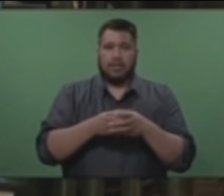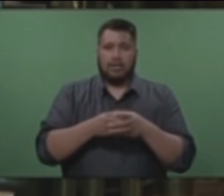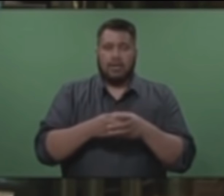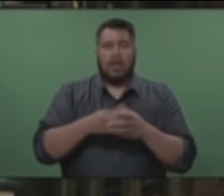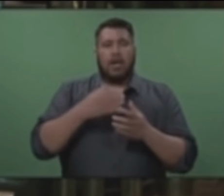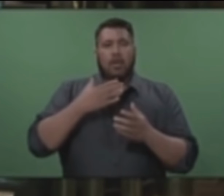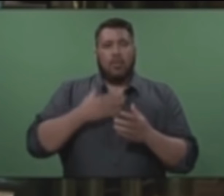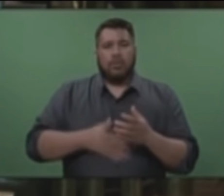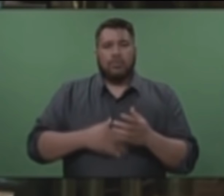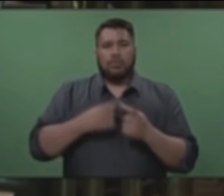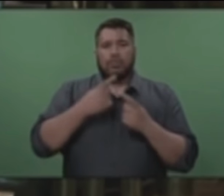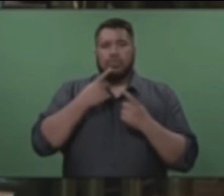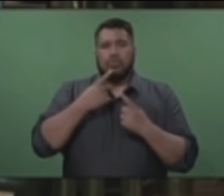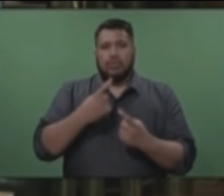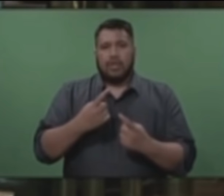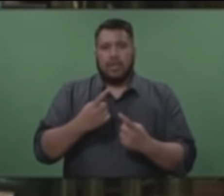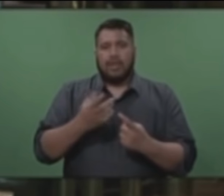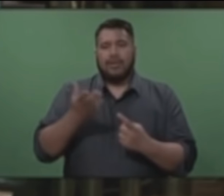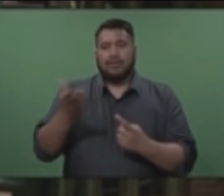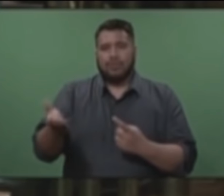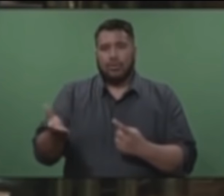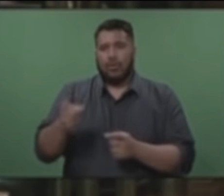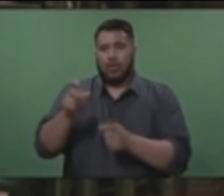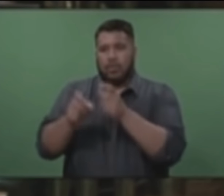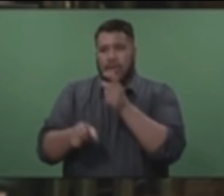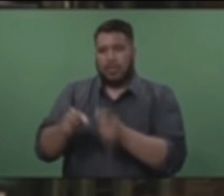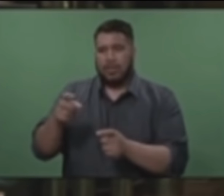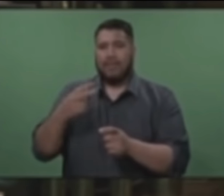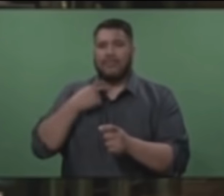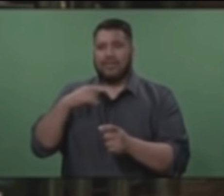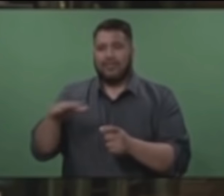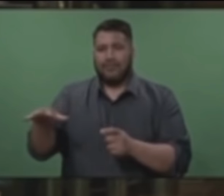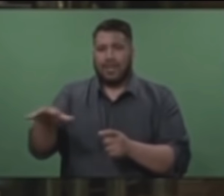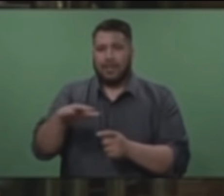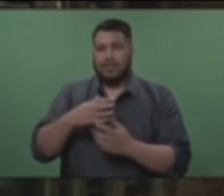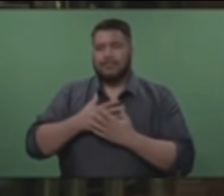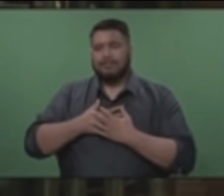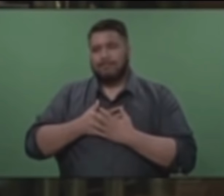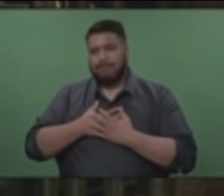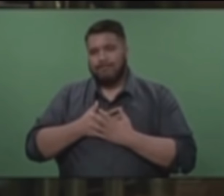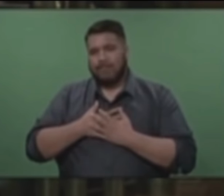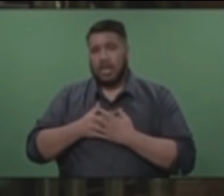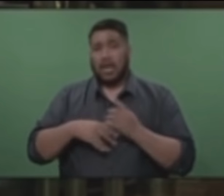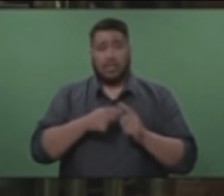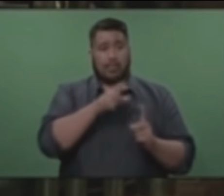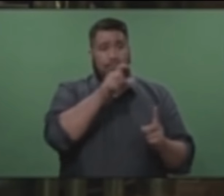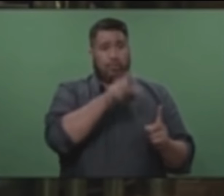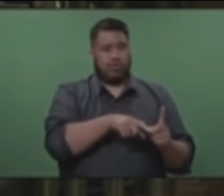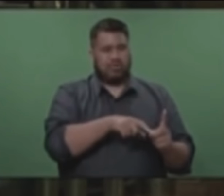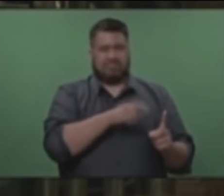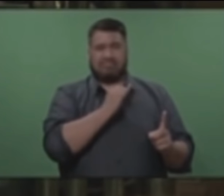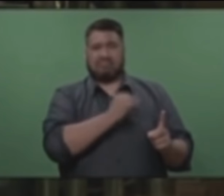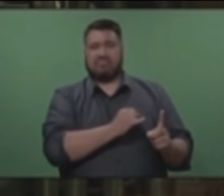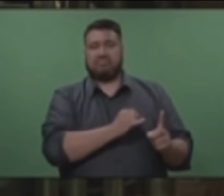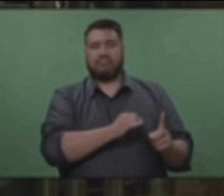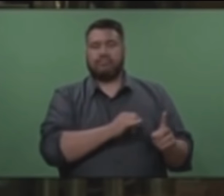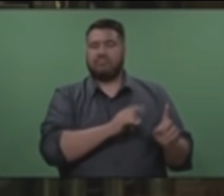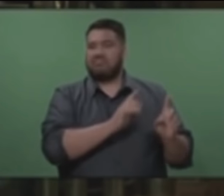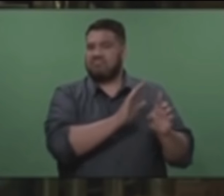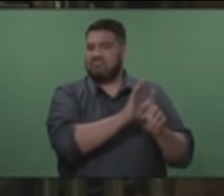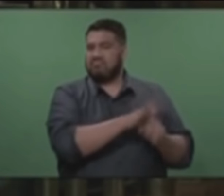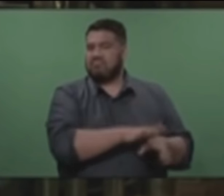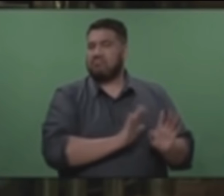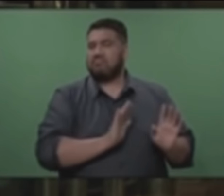and the perpetrator condemnation. I extend not just to those who were attacked, but to